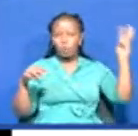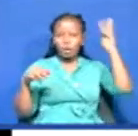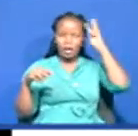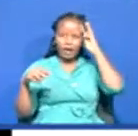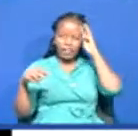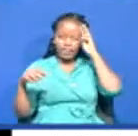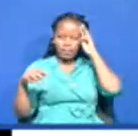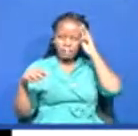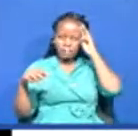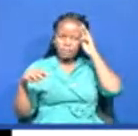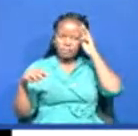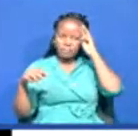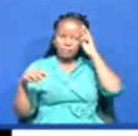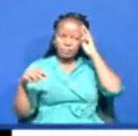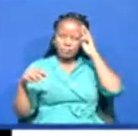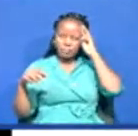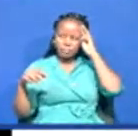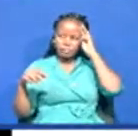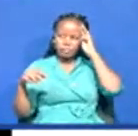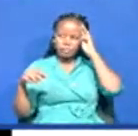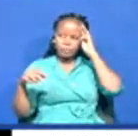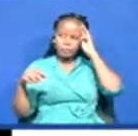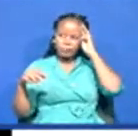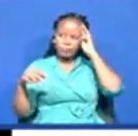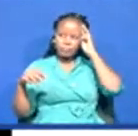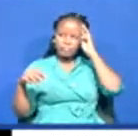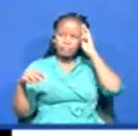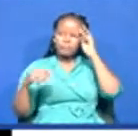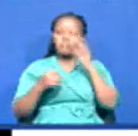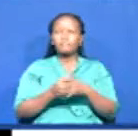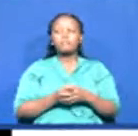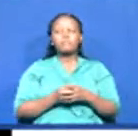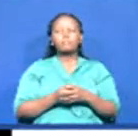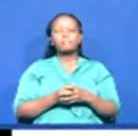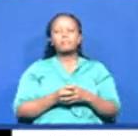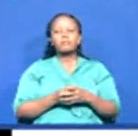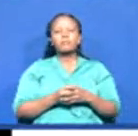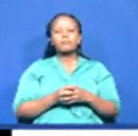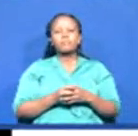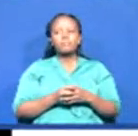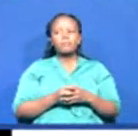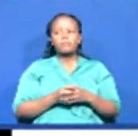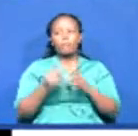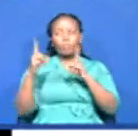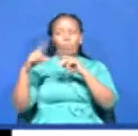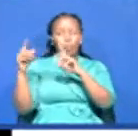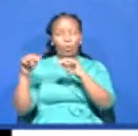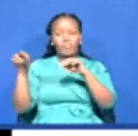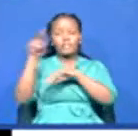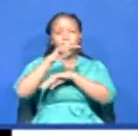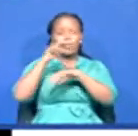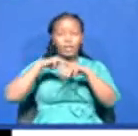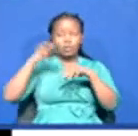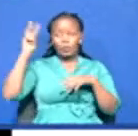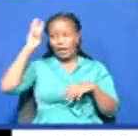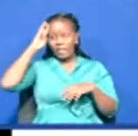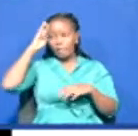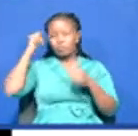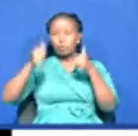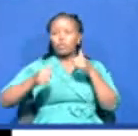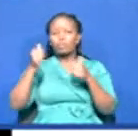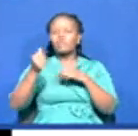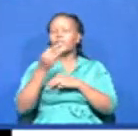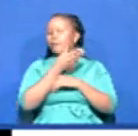Commandos are going to lead us. Listen keenly to the words of our national anthem, which is one of the best in the world.